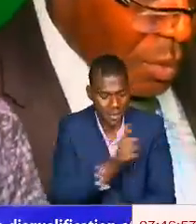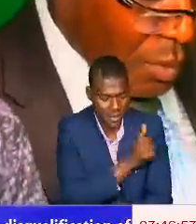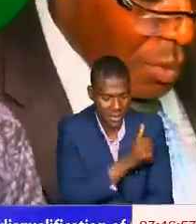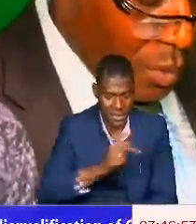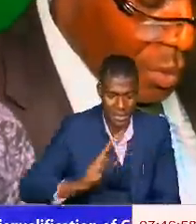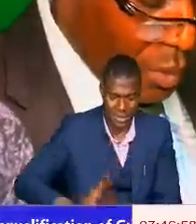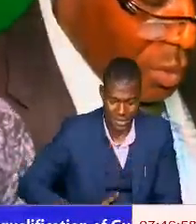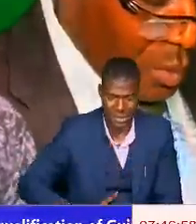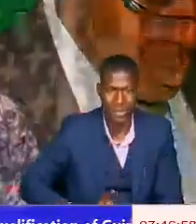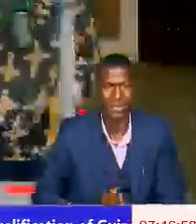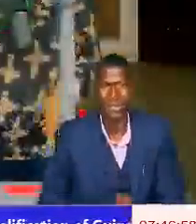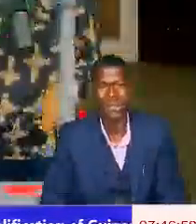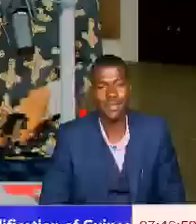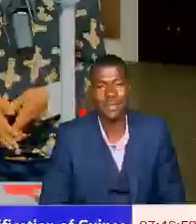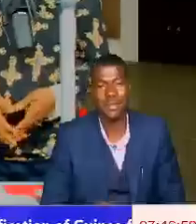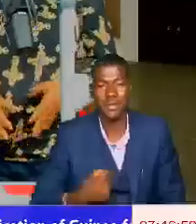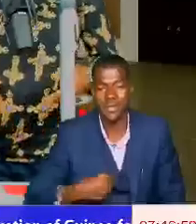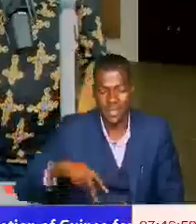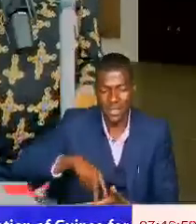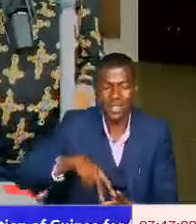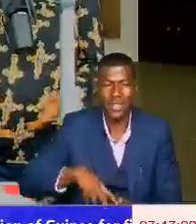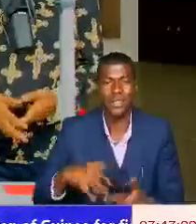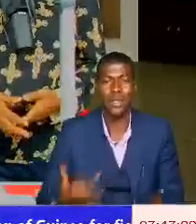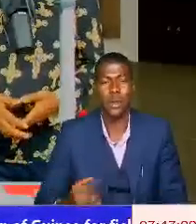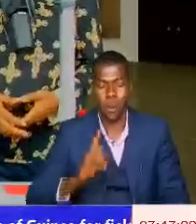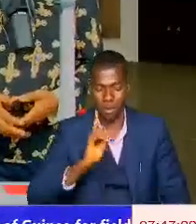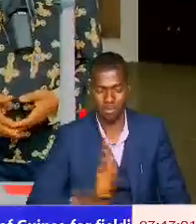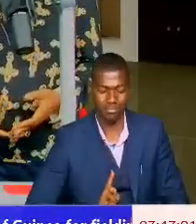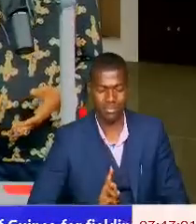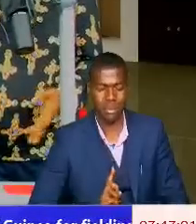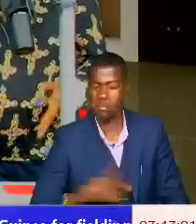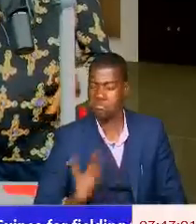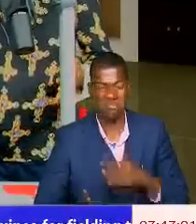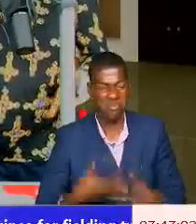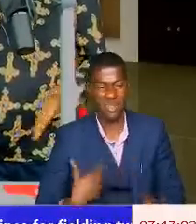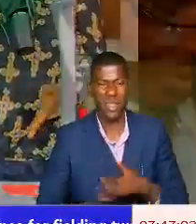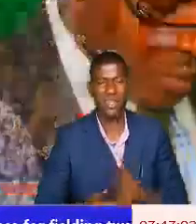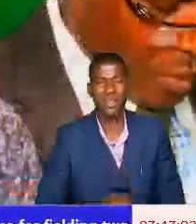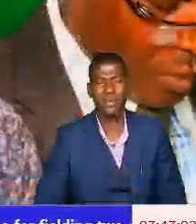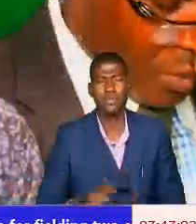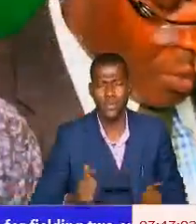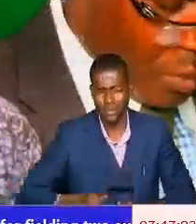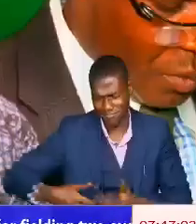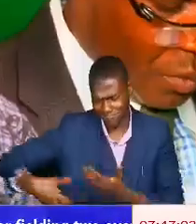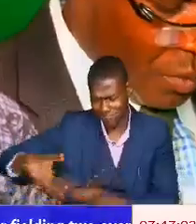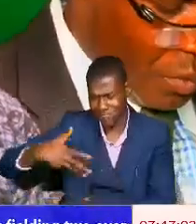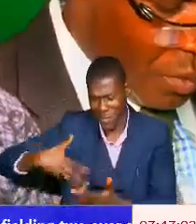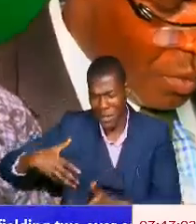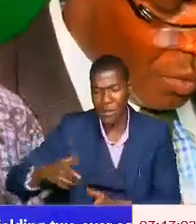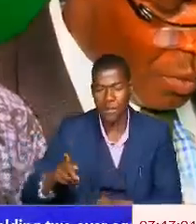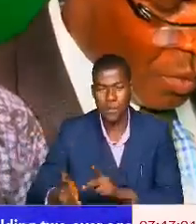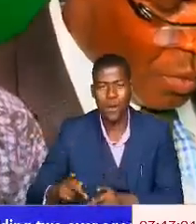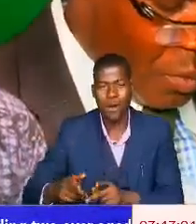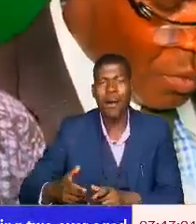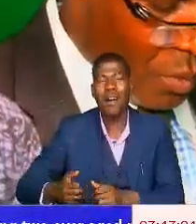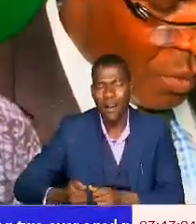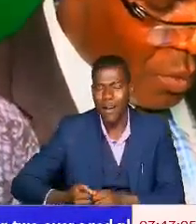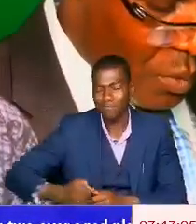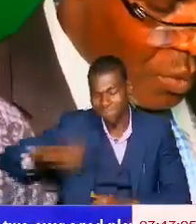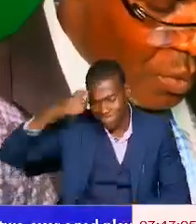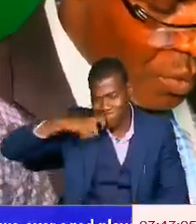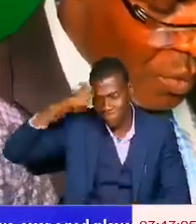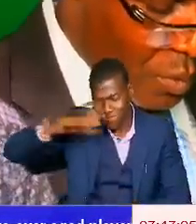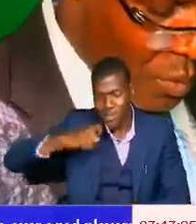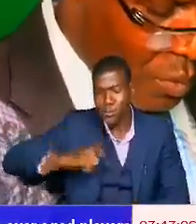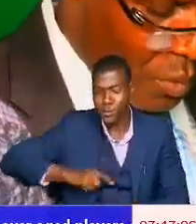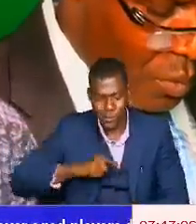I stand here, so no let me stand. But you know matter, because if you they rub mind with great people, you mean say somehow you might go to